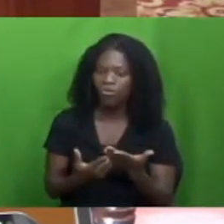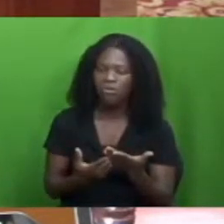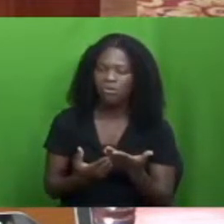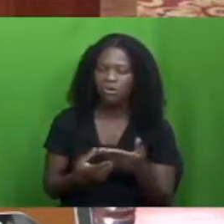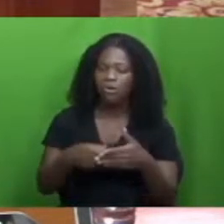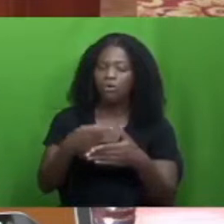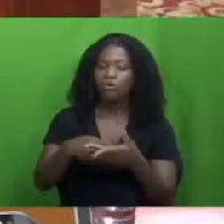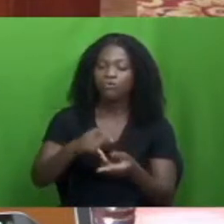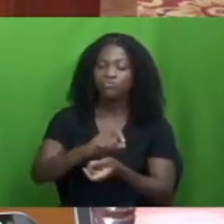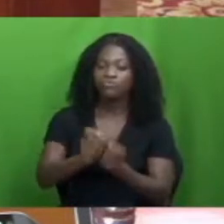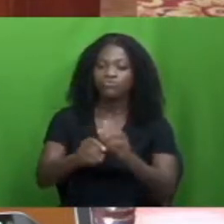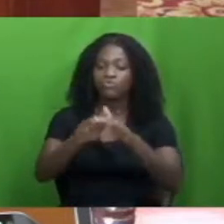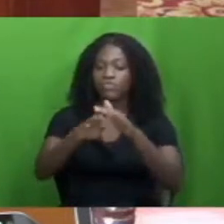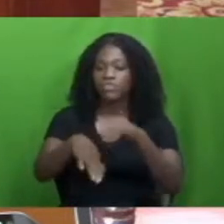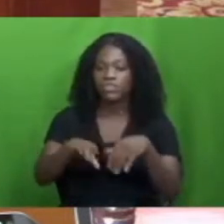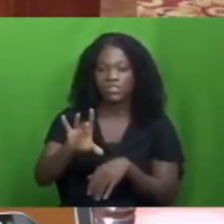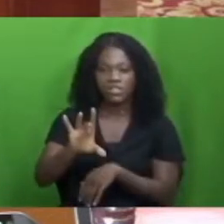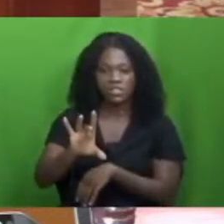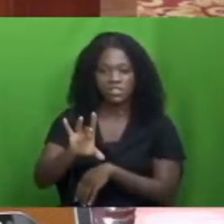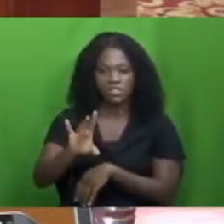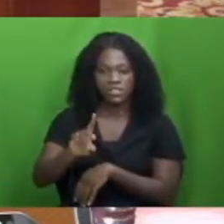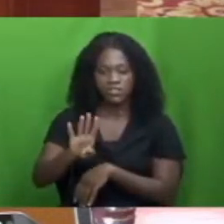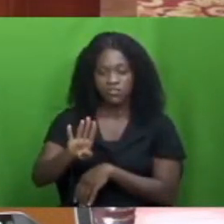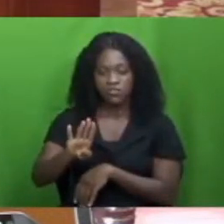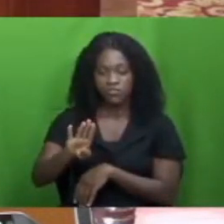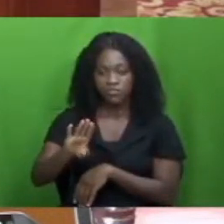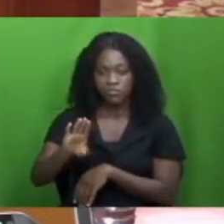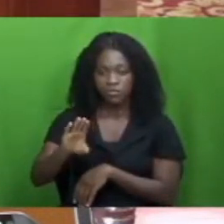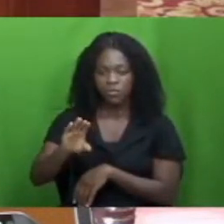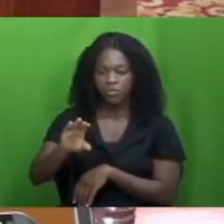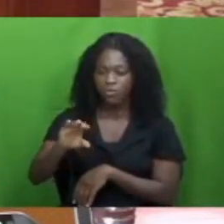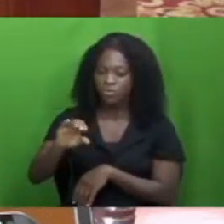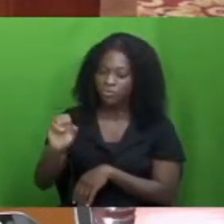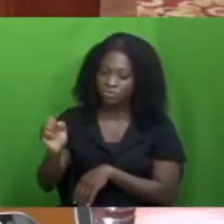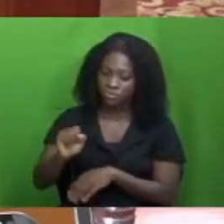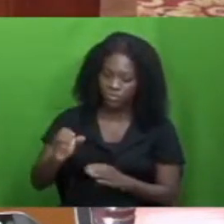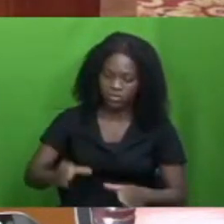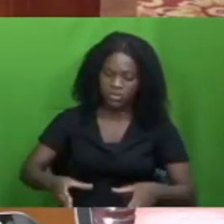to $74 per barrel, down from the price of